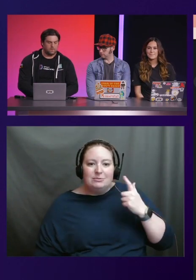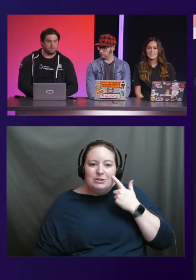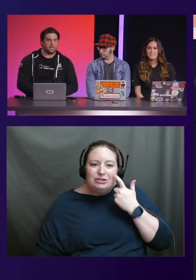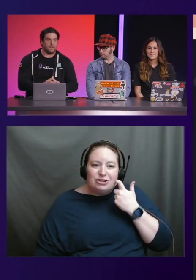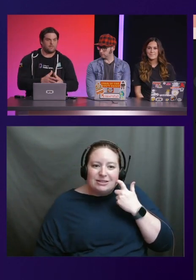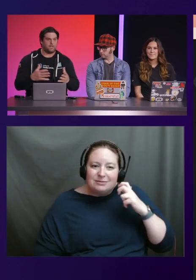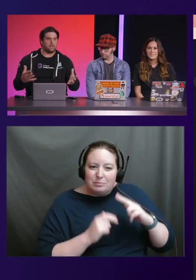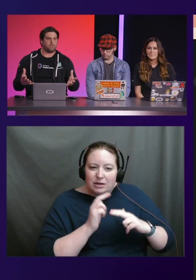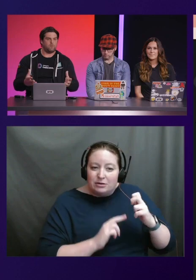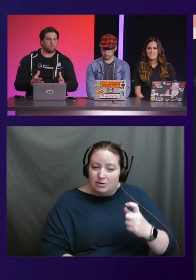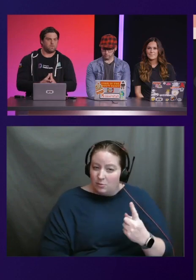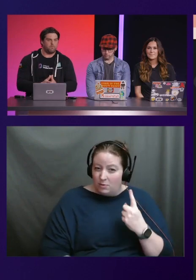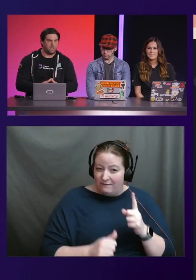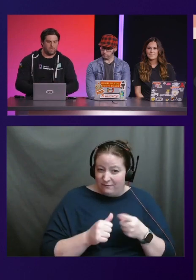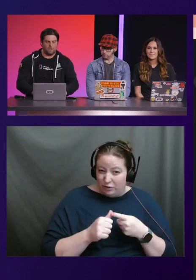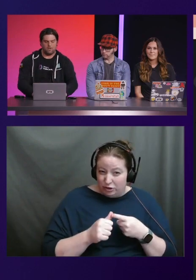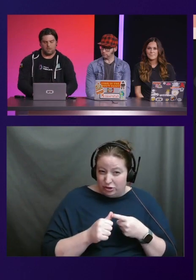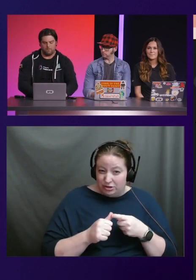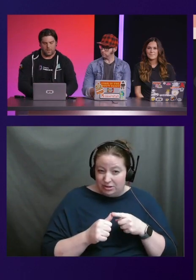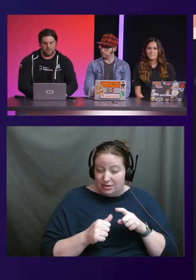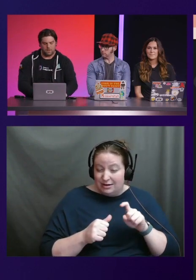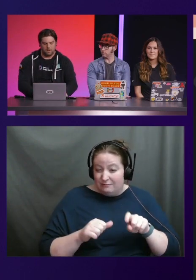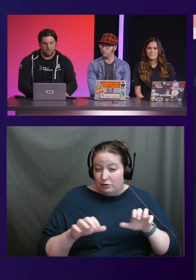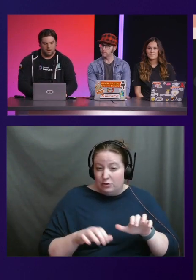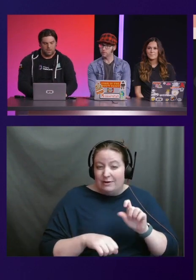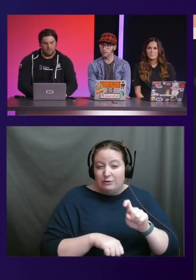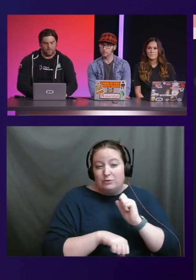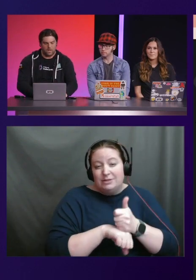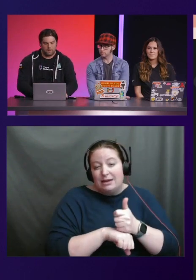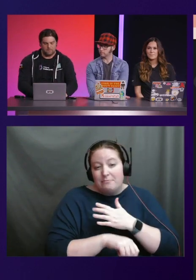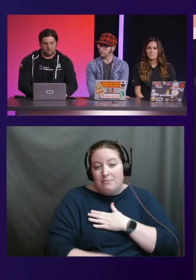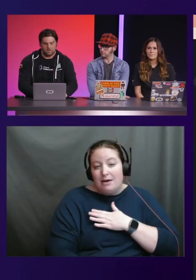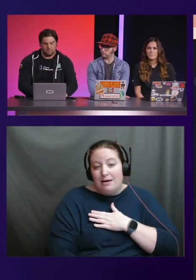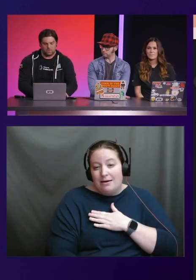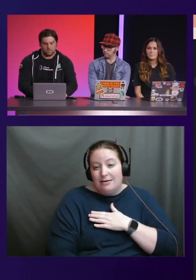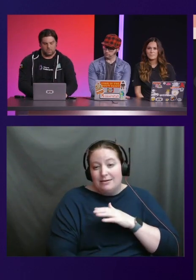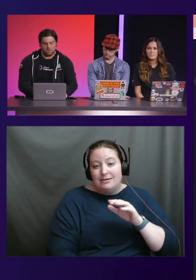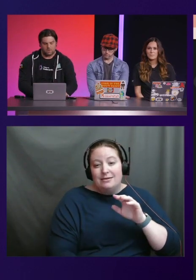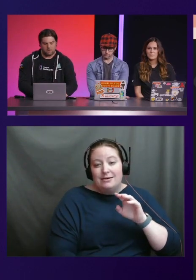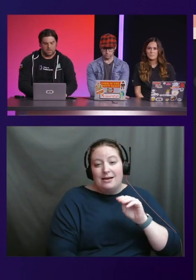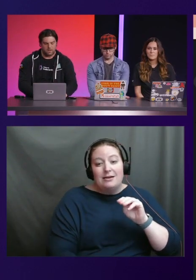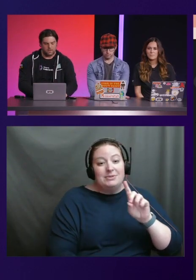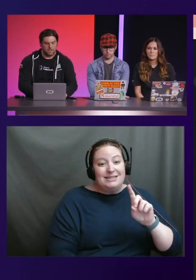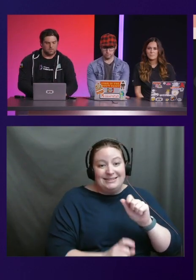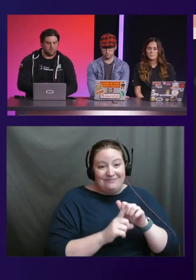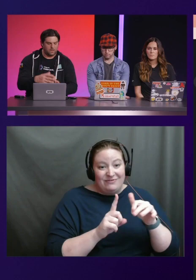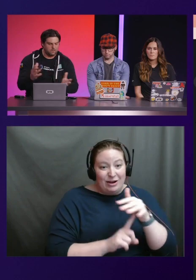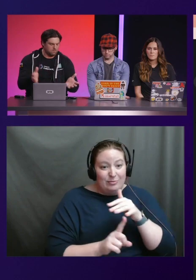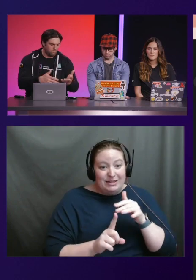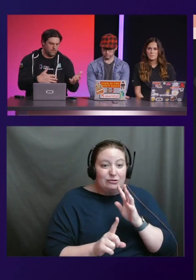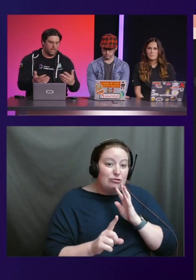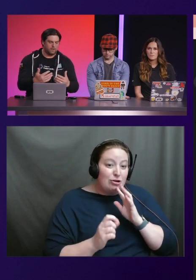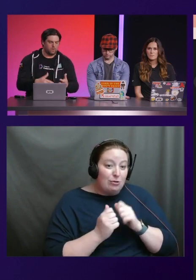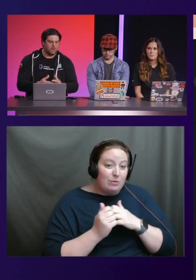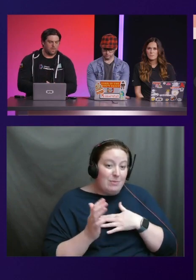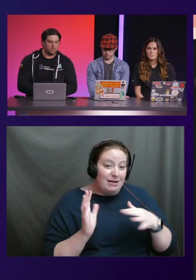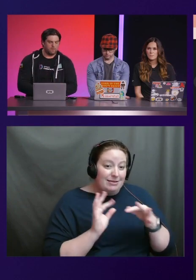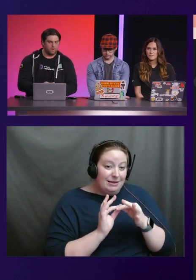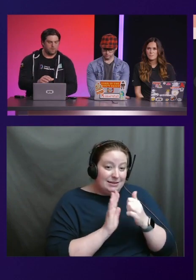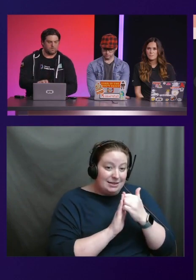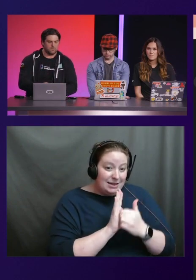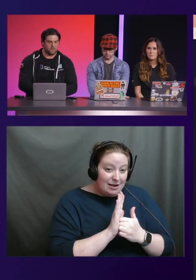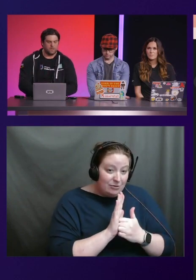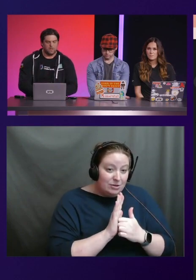do is I did have to set my MD environment to talk to my linked account. So I went ahead and grabbed